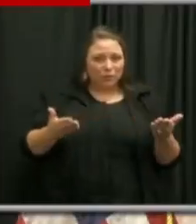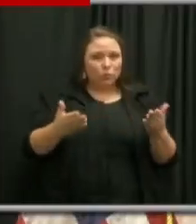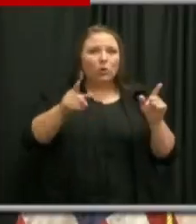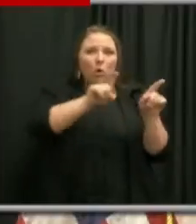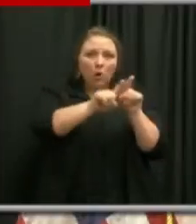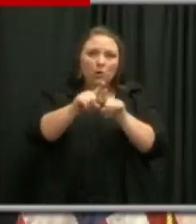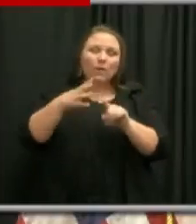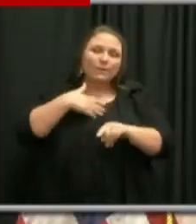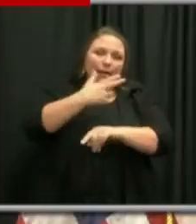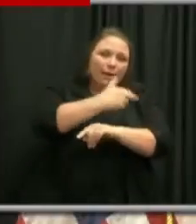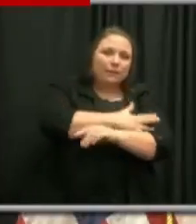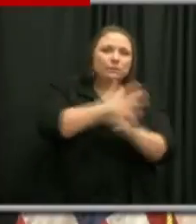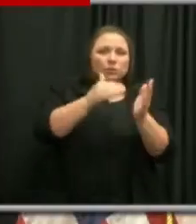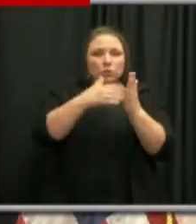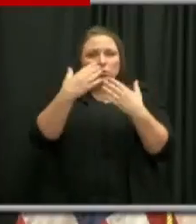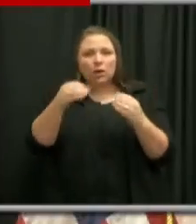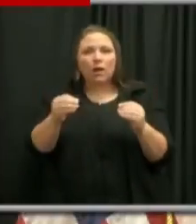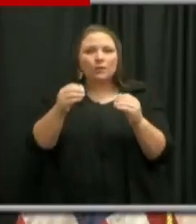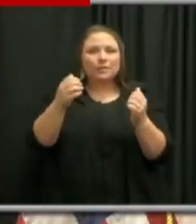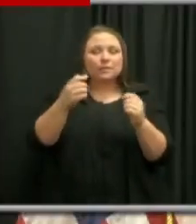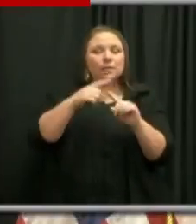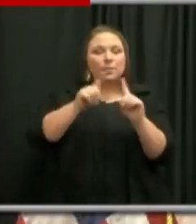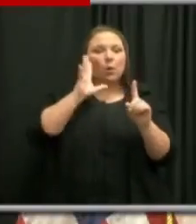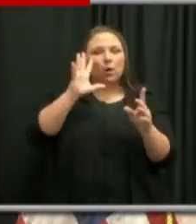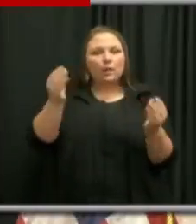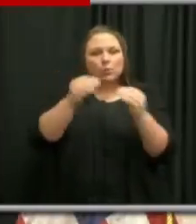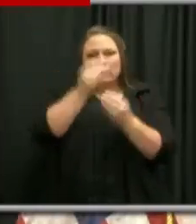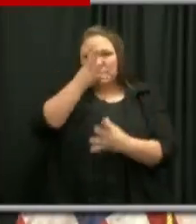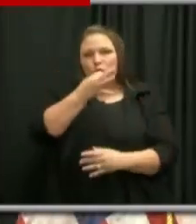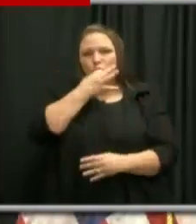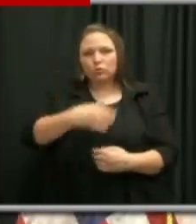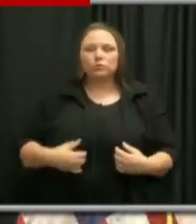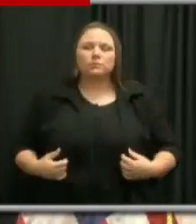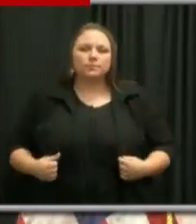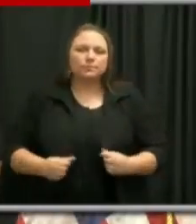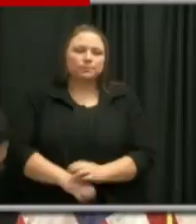people to go to, and I'll have more information to come on that soon. So thank you.